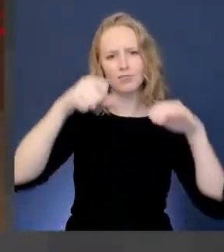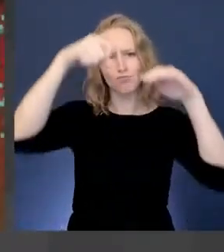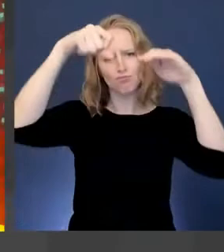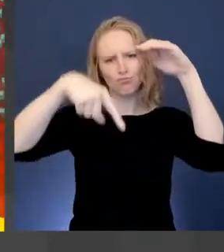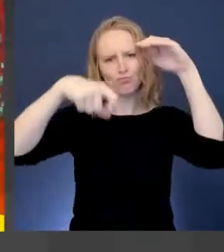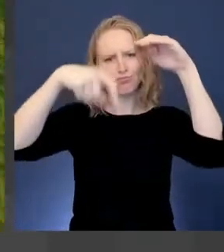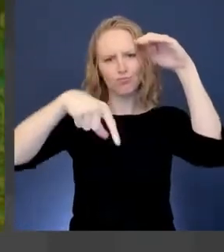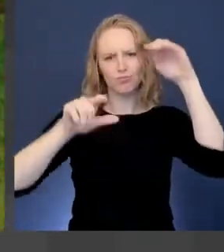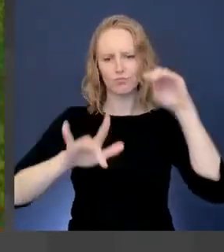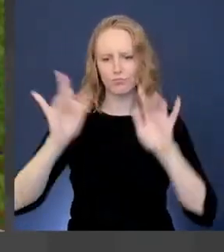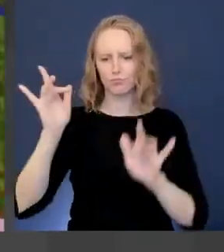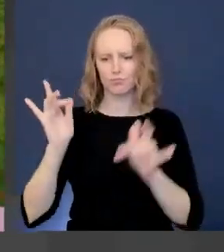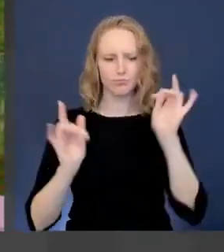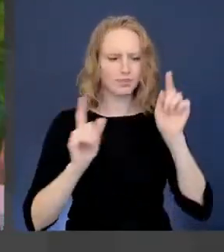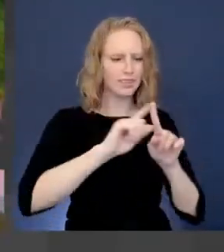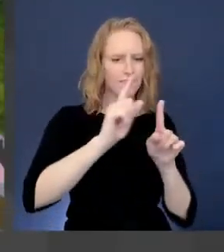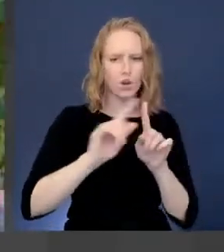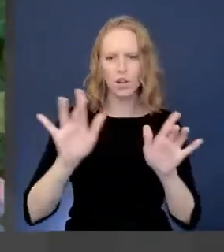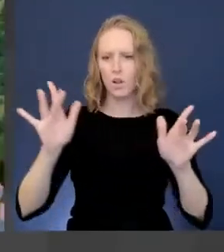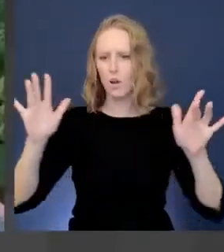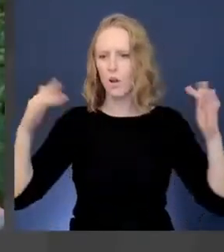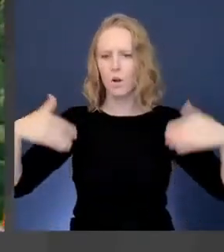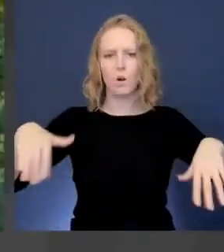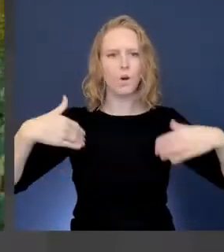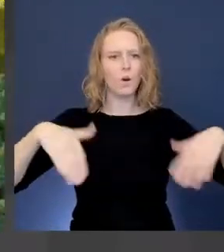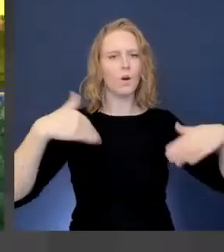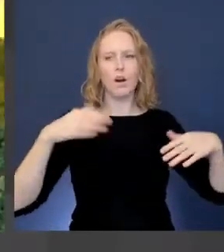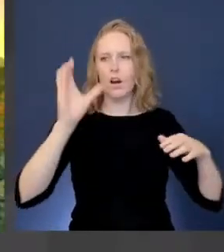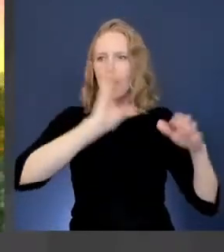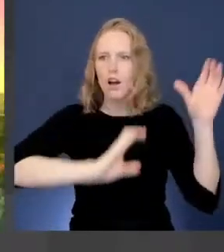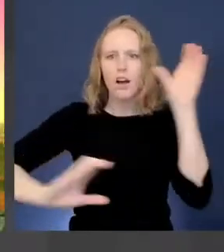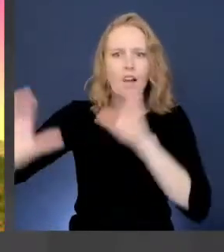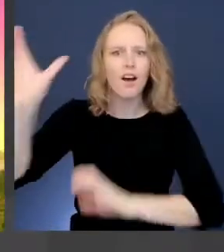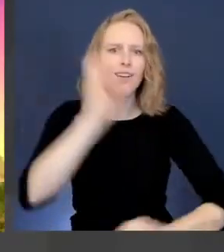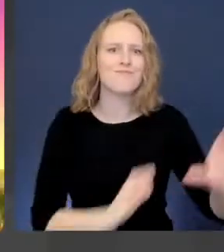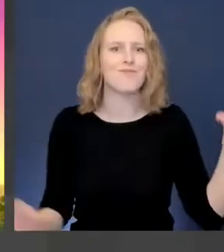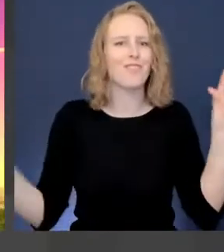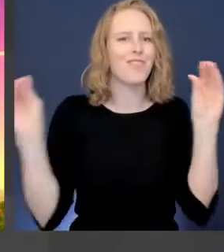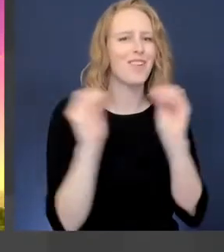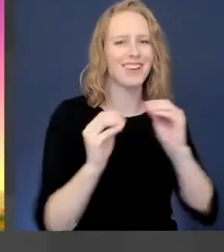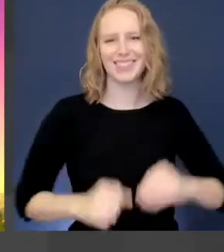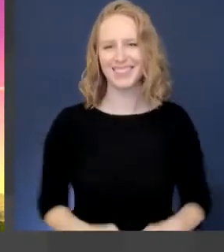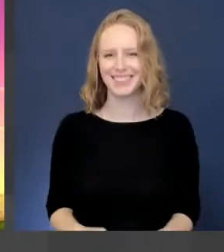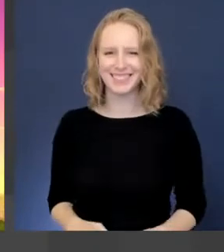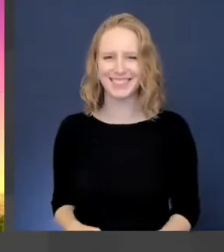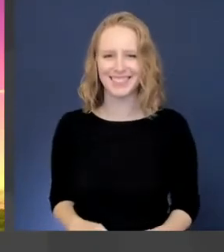the ores. There's so many things here to explore, and there's so much more.